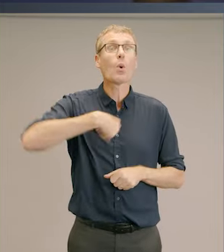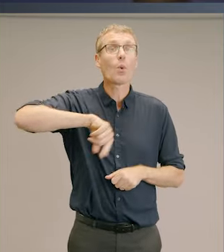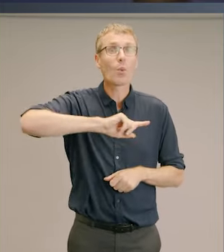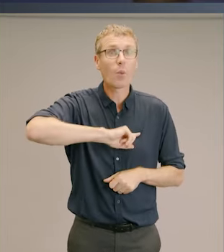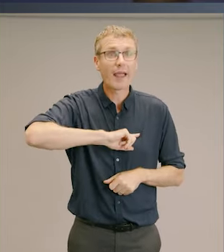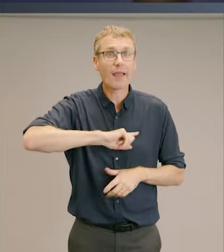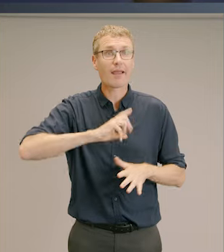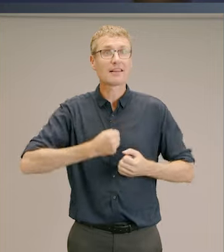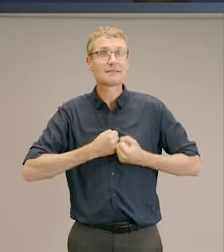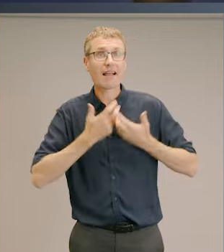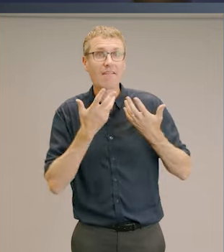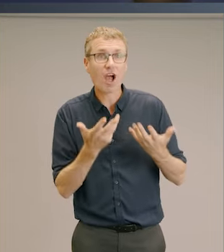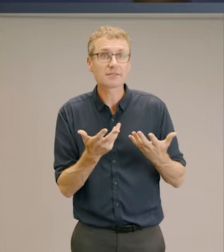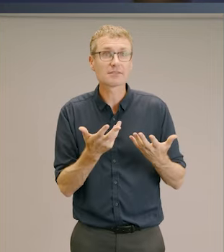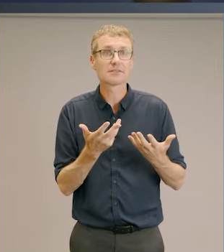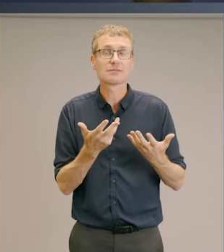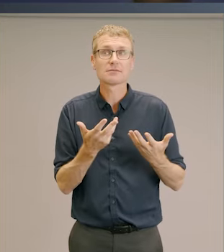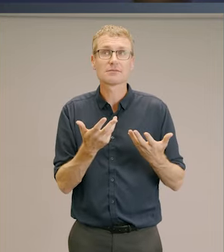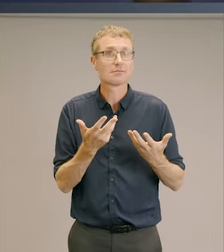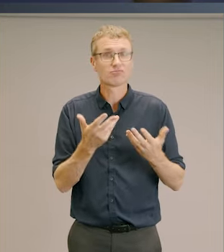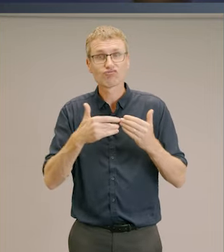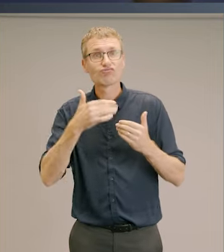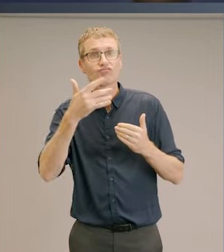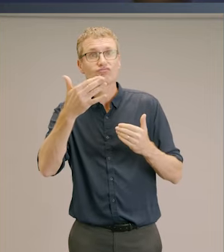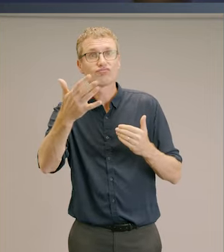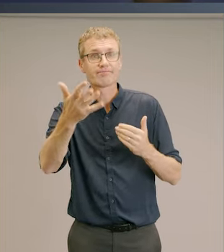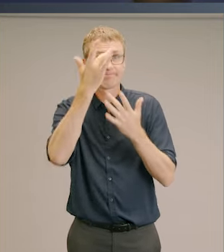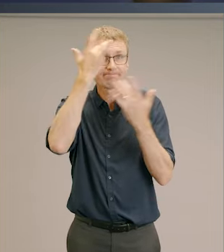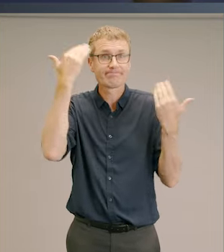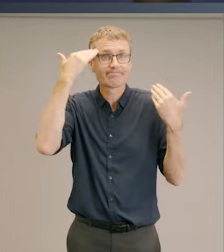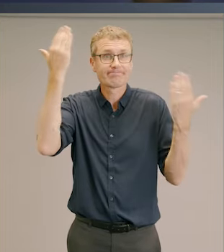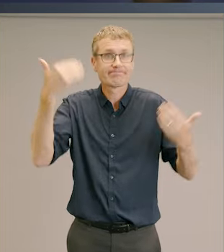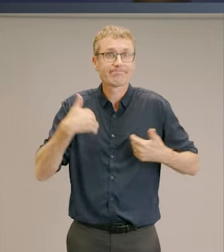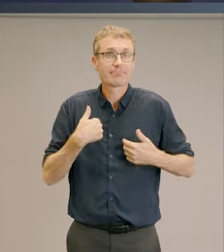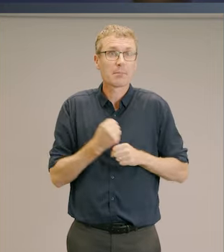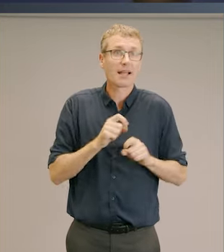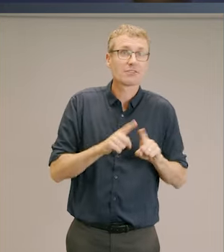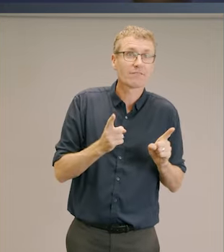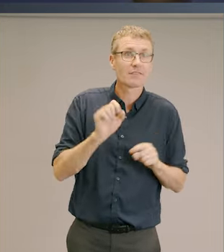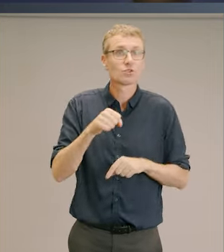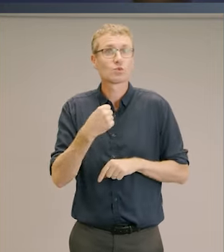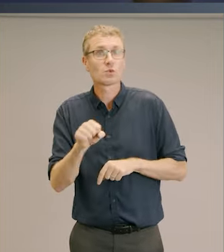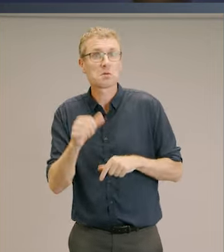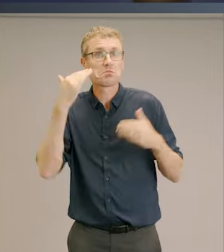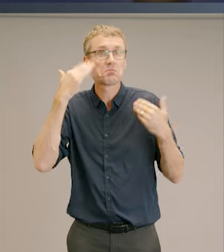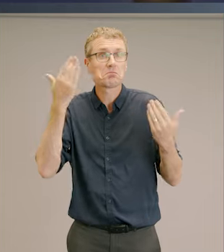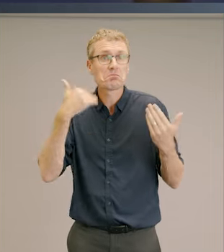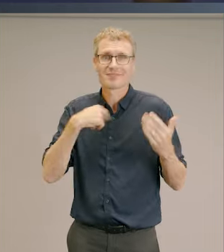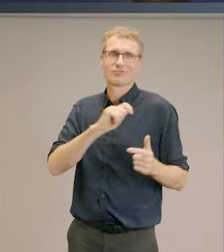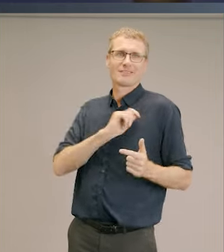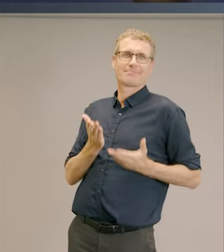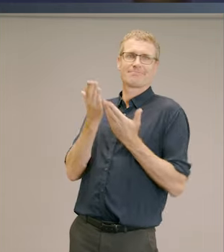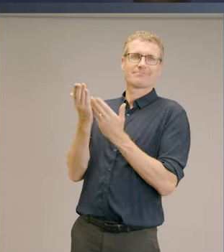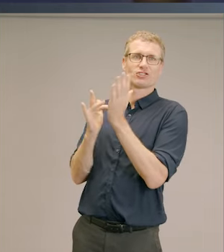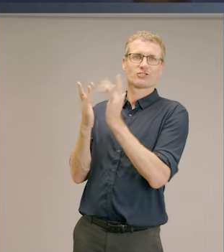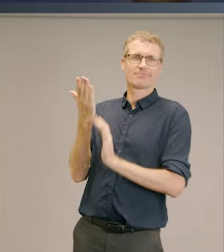We will never know whether our sacrifice makes any difference at all. But this is what we have